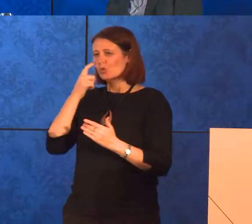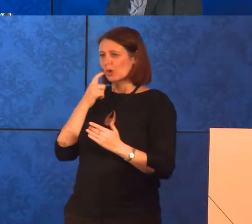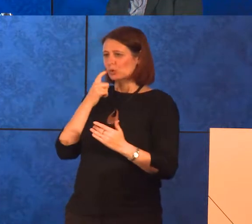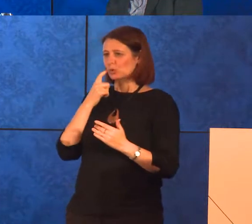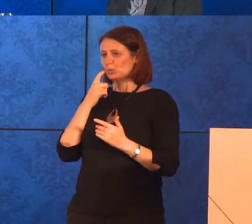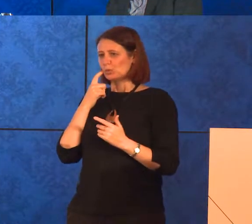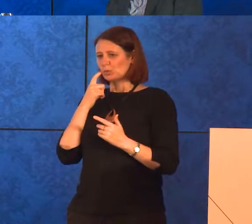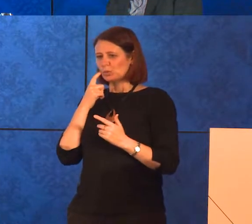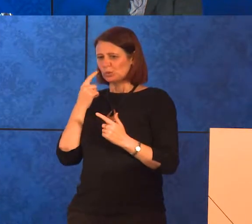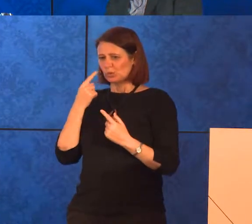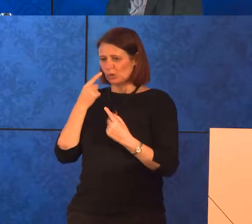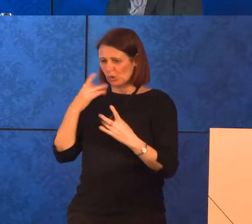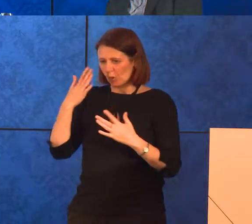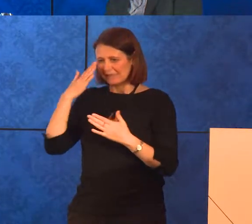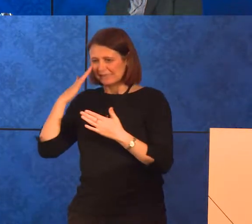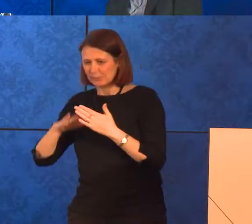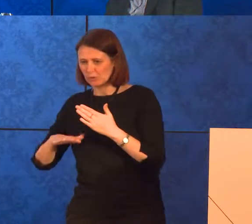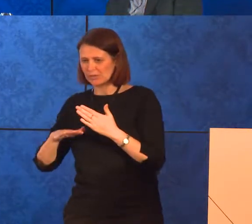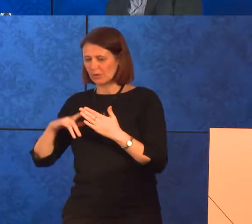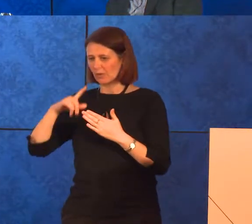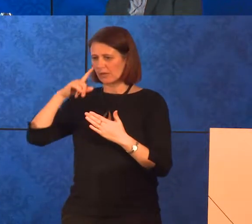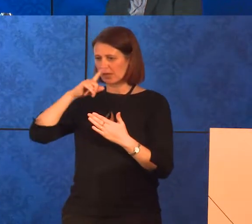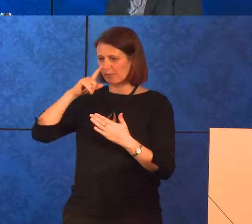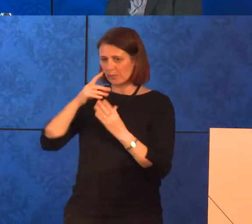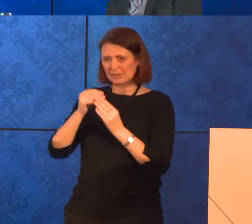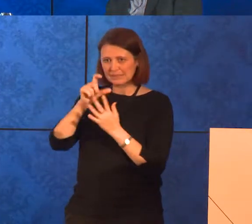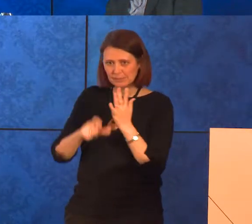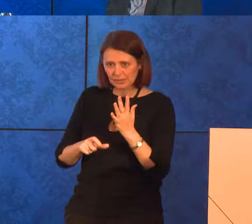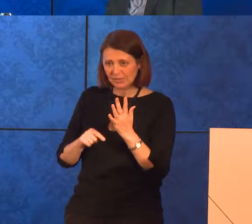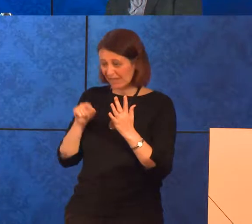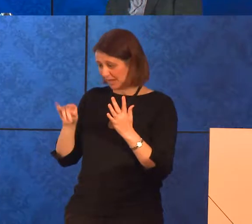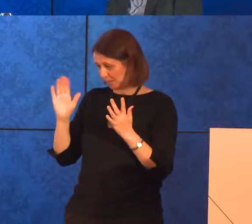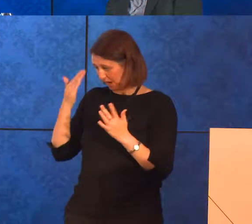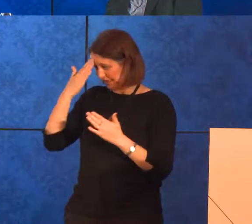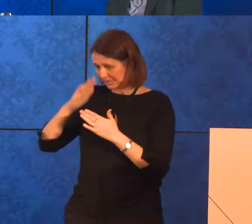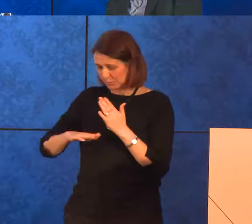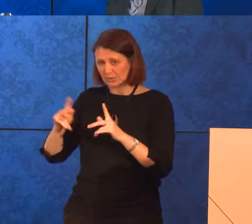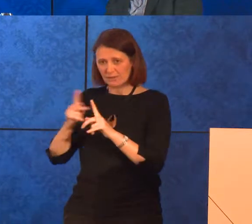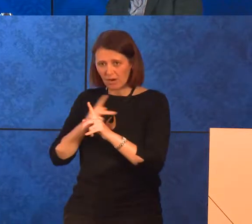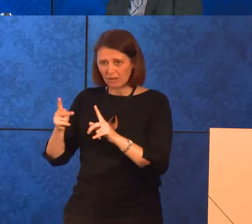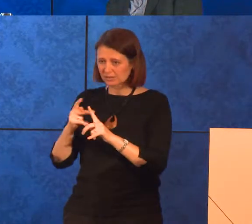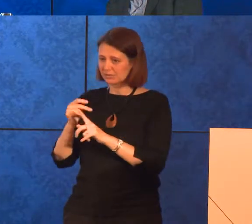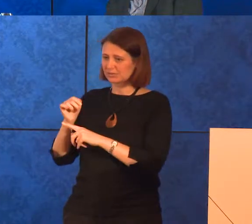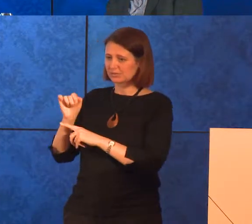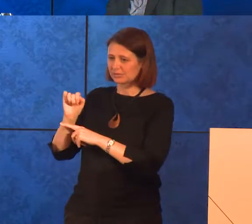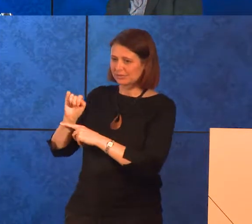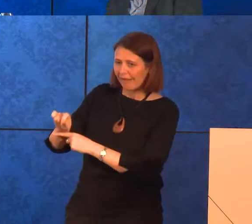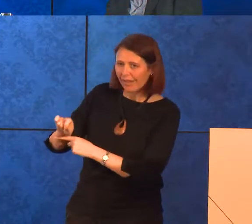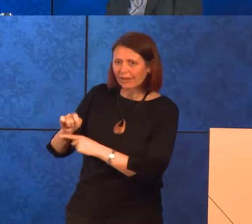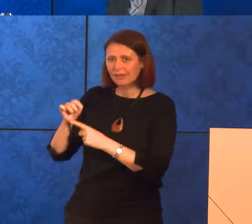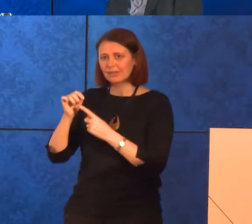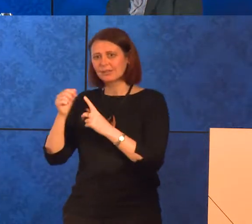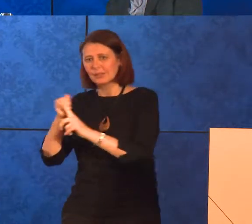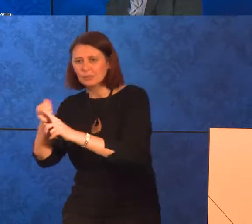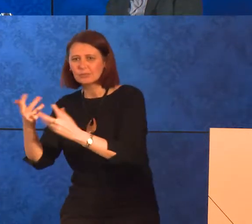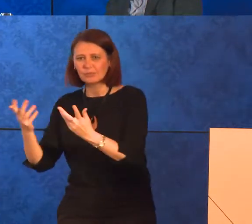the experiences of people with disability who have experienced violence, abuse, neglect and exploitation.